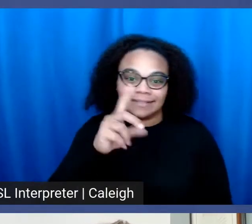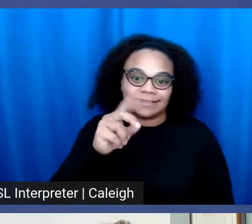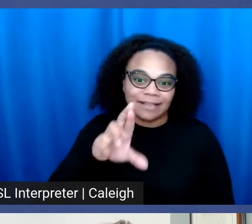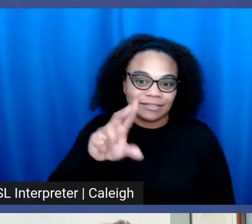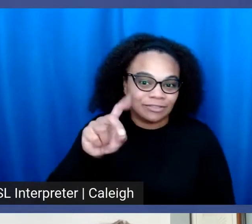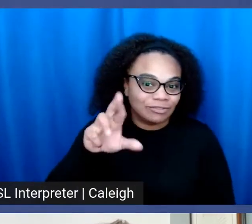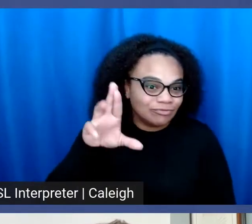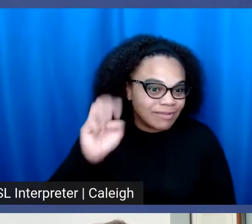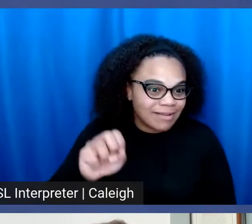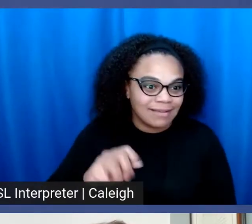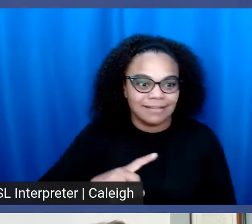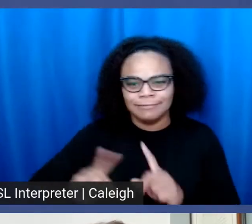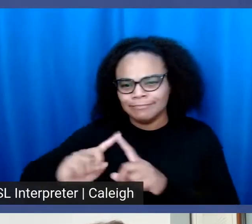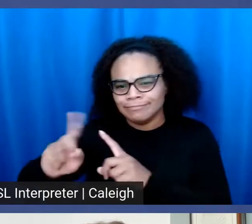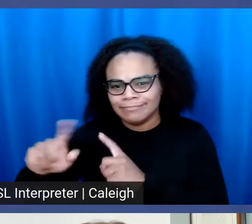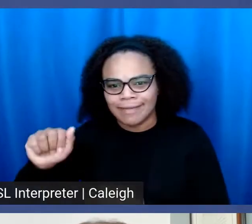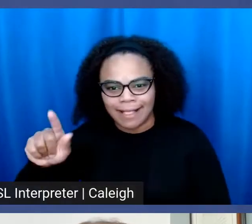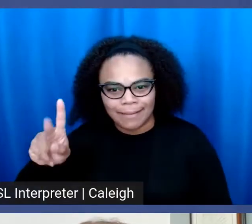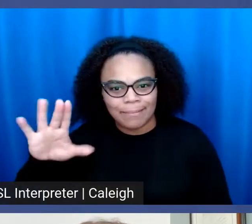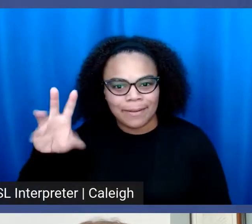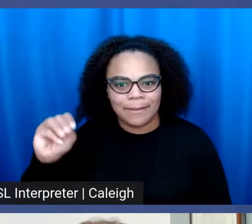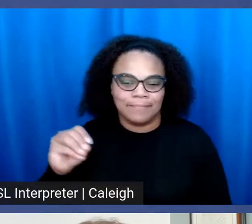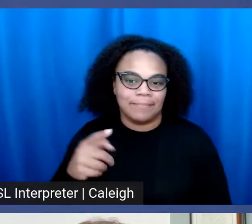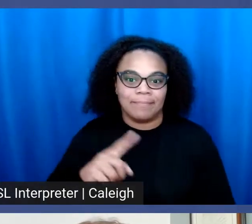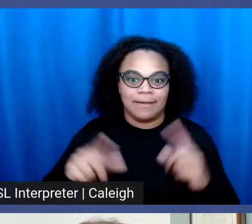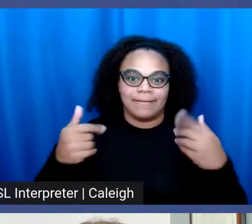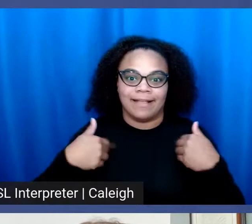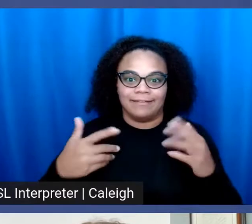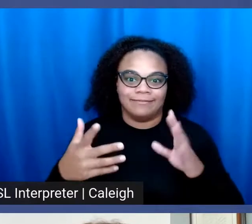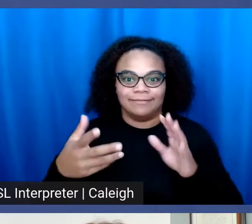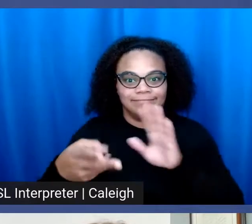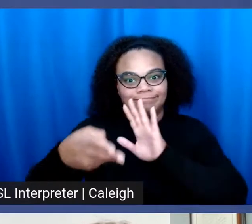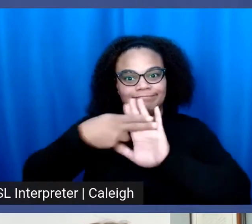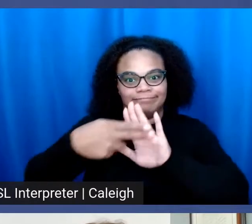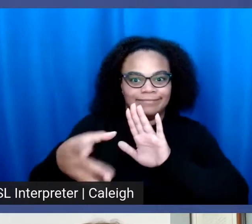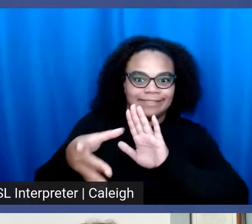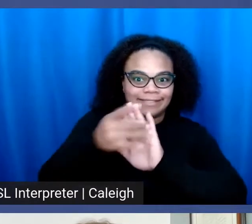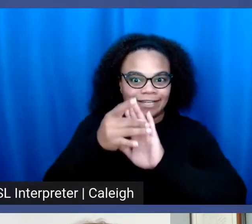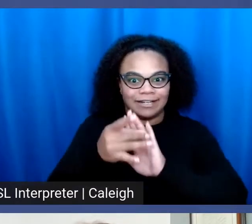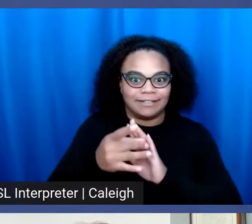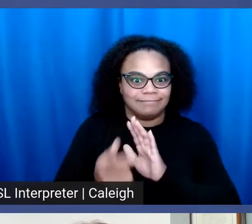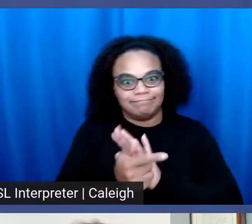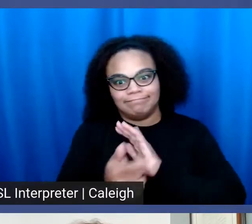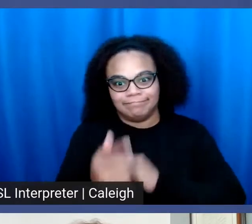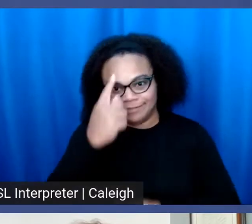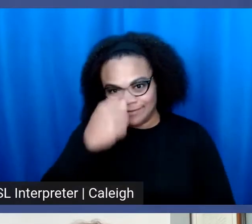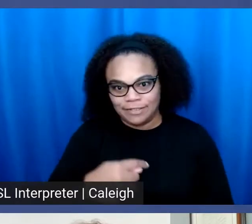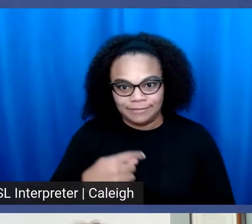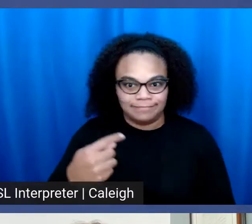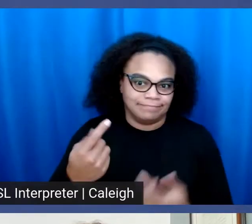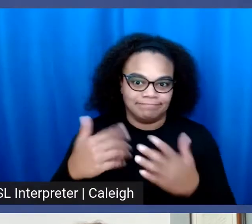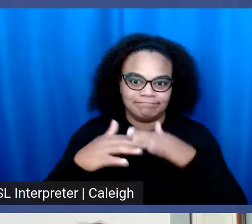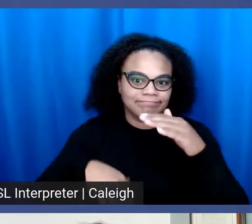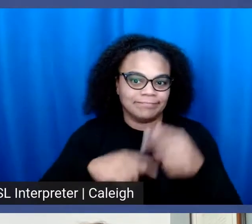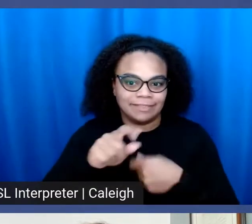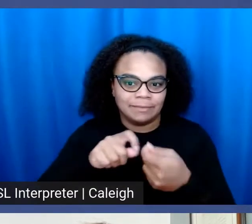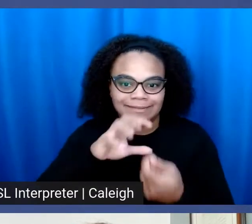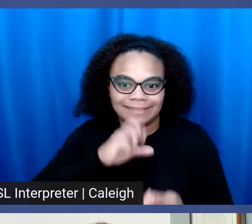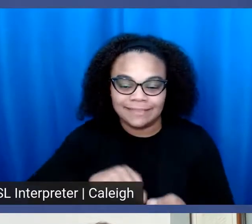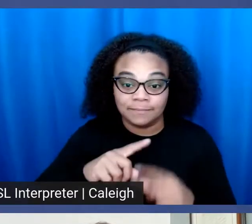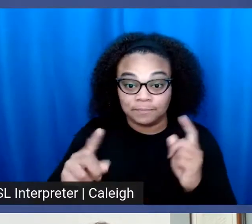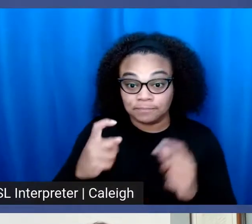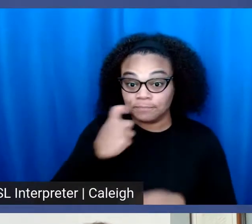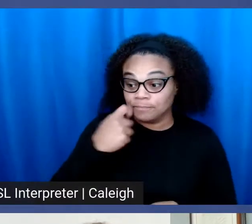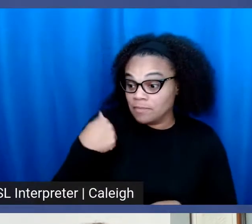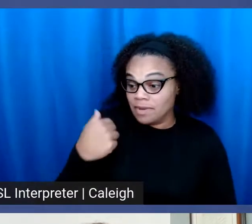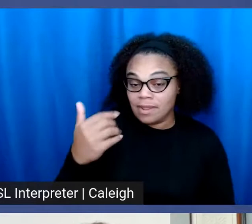that are so dangerous that I can't have ready access to them. And then just this summer, I read